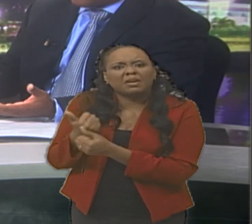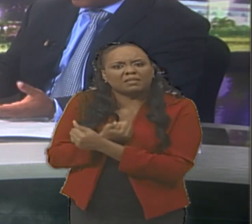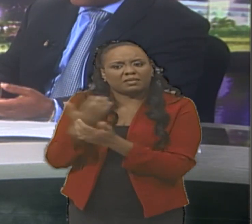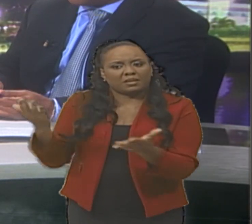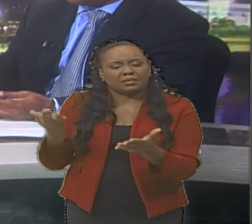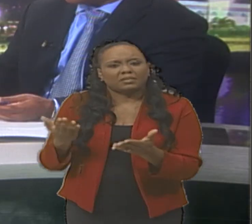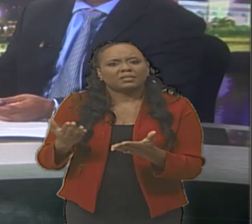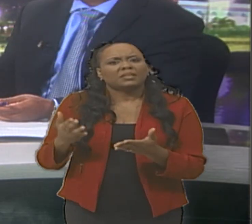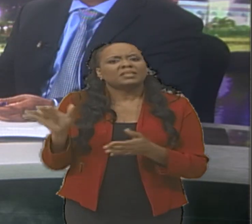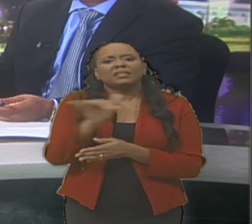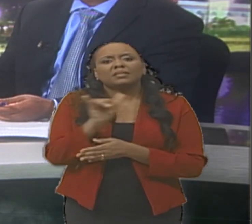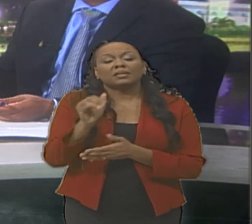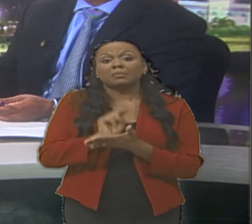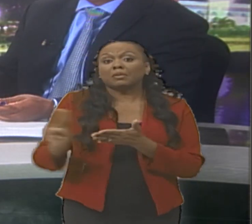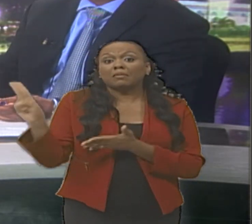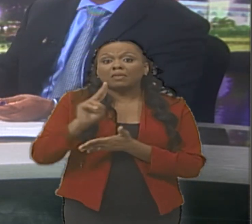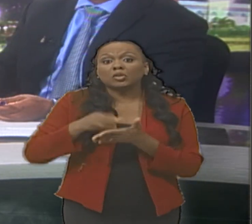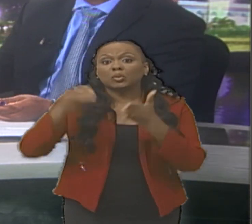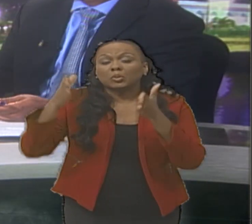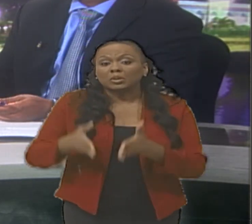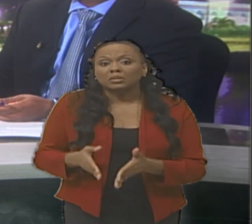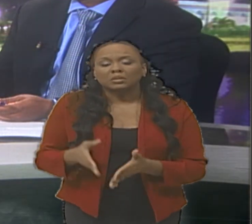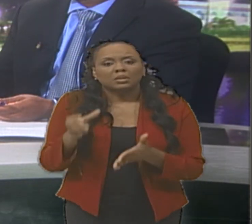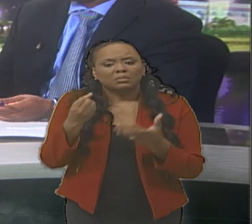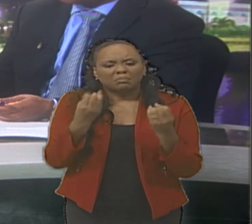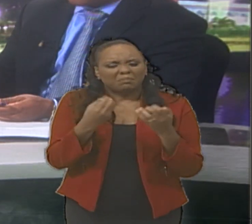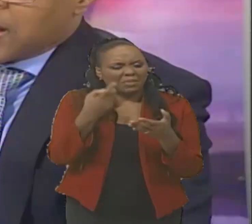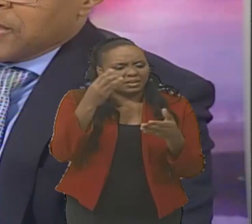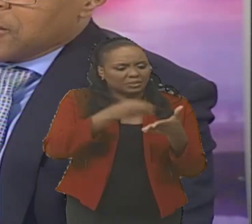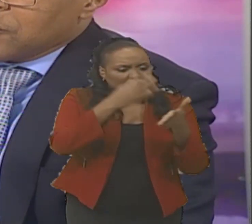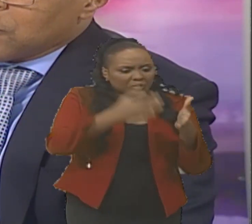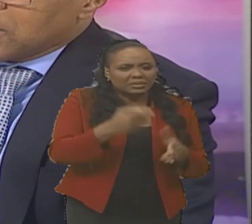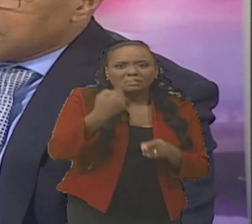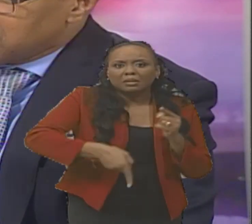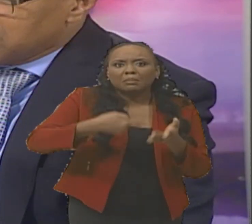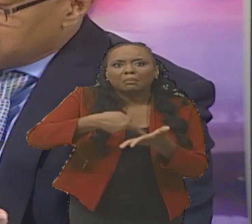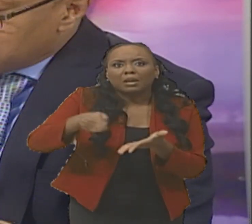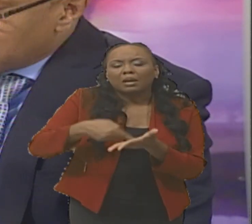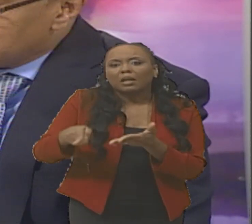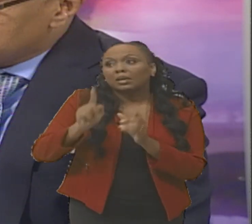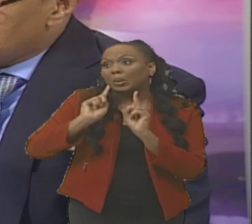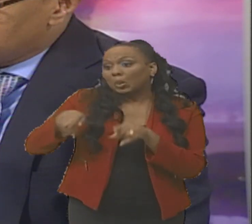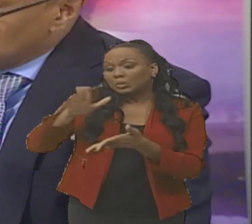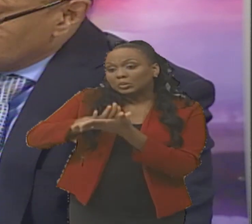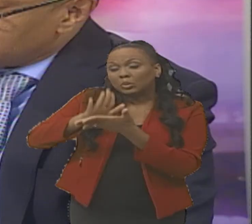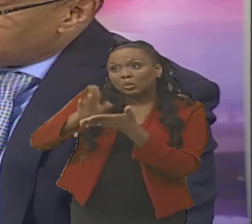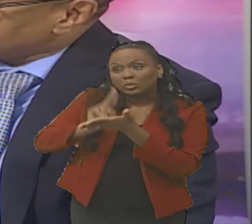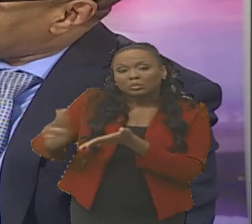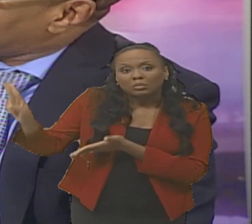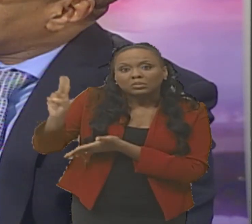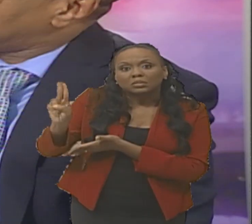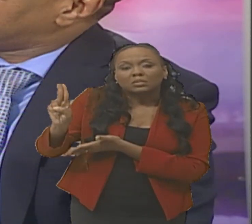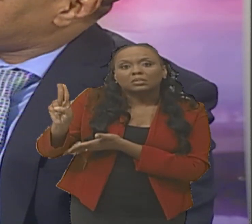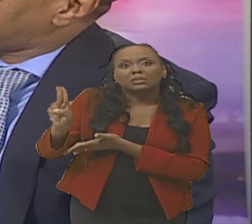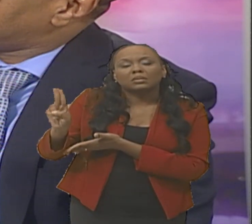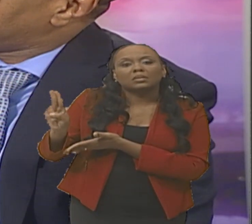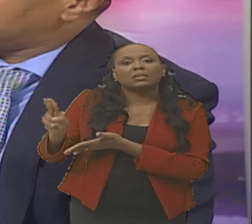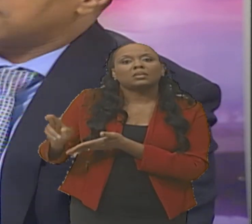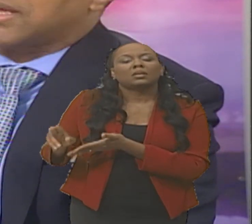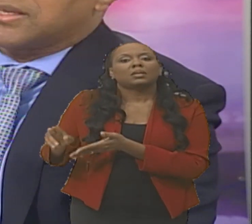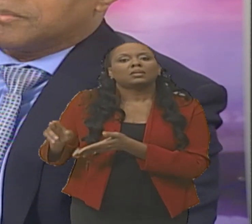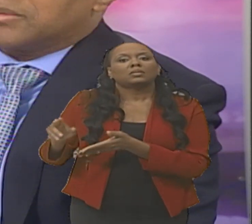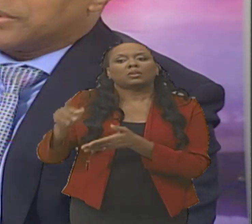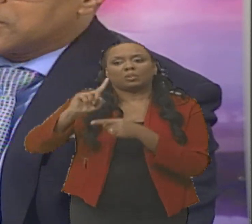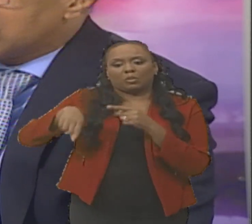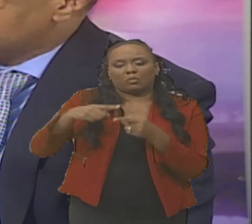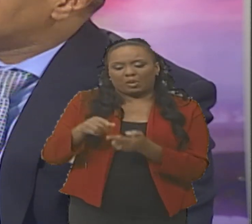students, especially at the lower income level, to even go to university. And therefore, that in itself, it also have a growth effect,